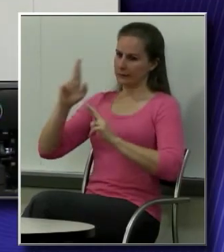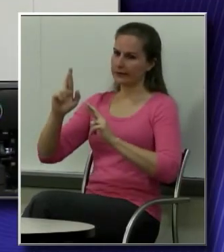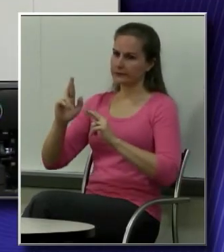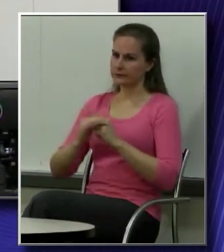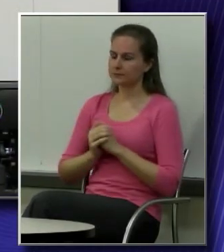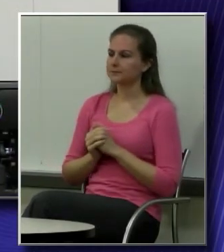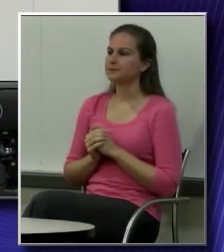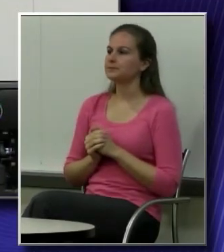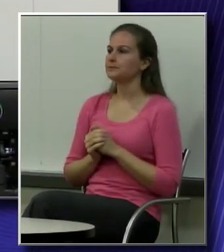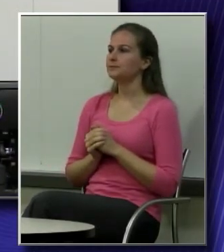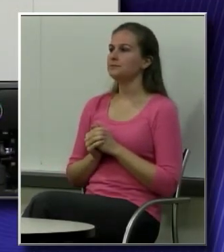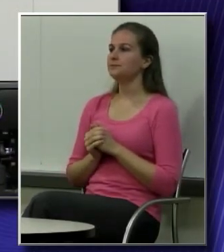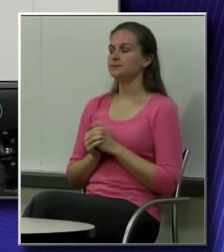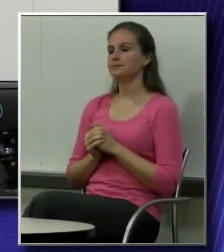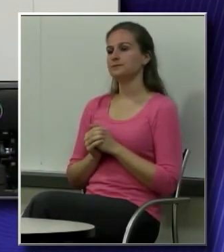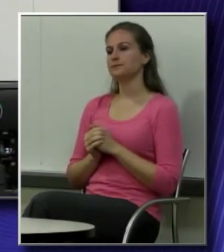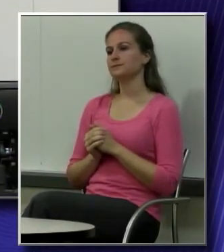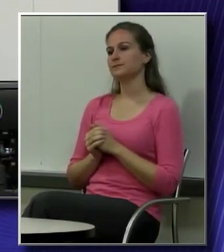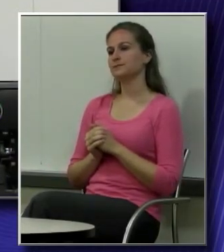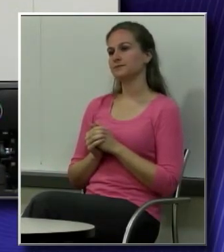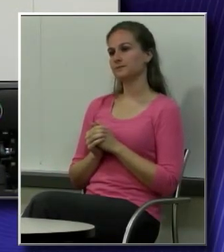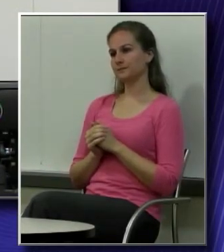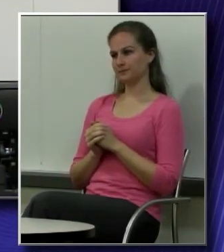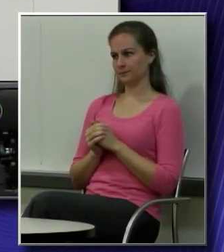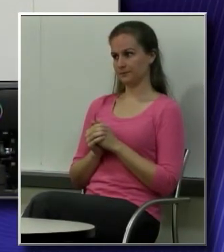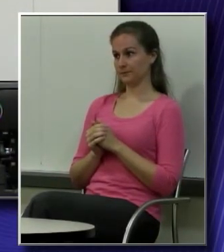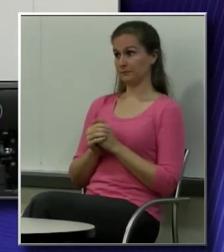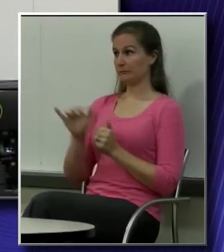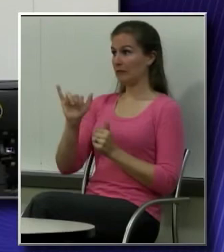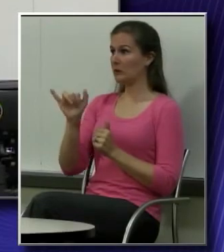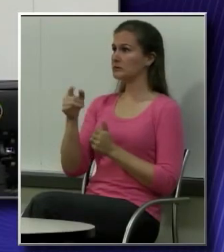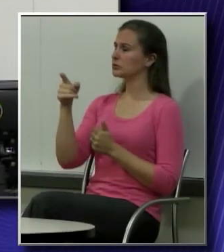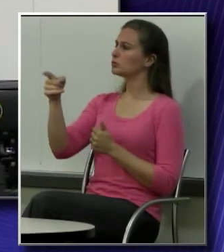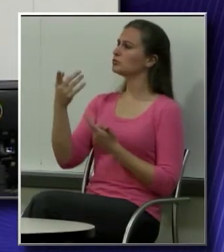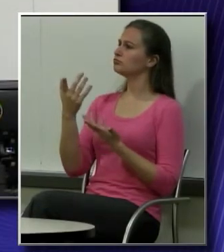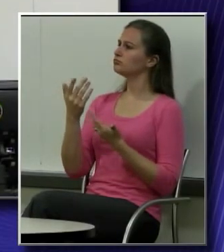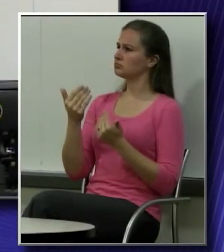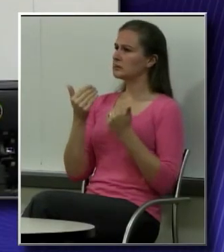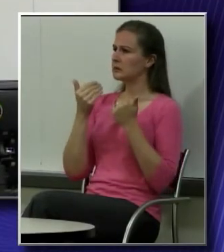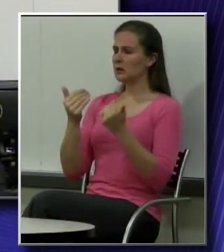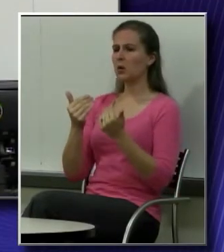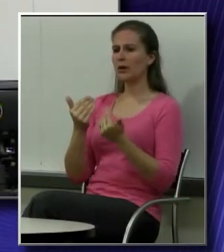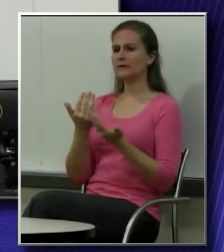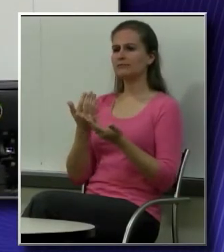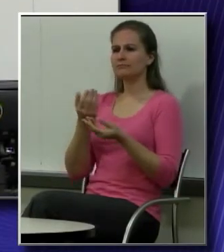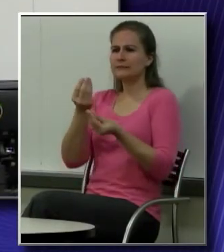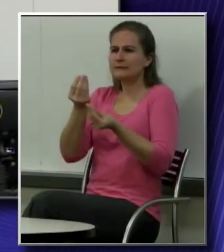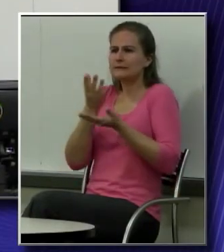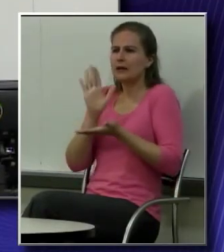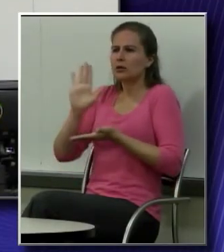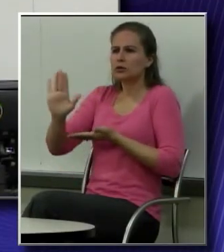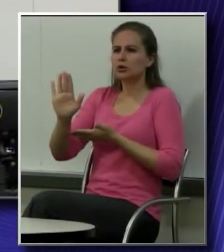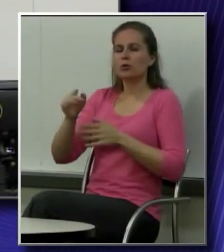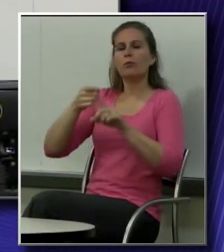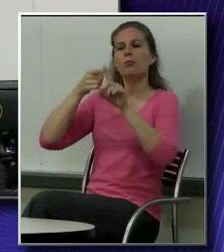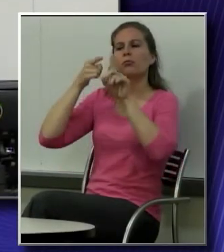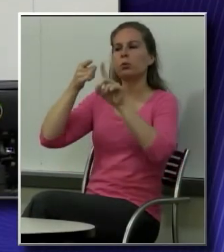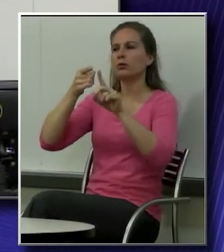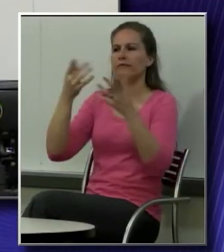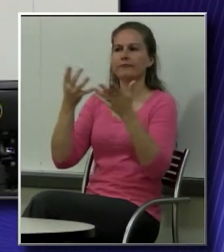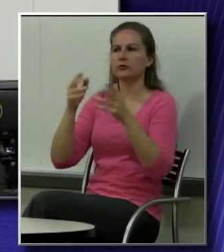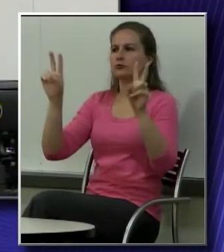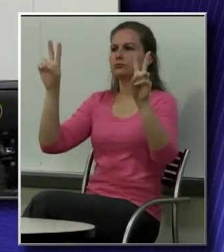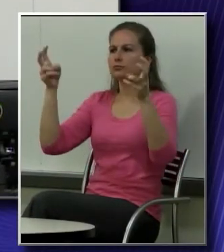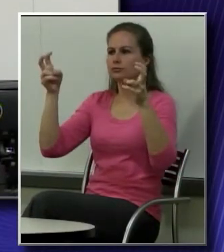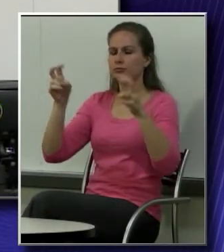speak. We'd also ask that you use headlines. Give us your endpoint of your idea first, provide us a